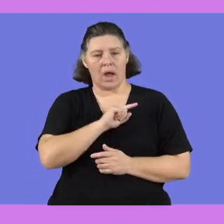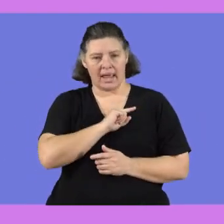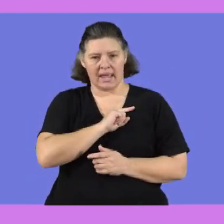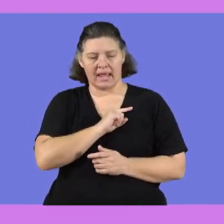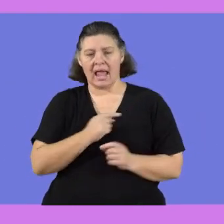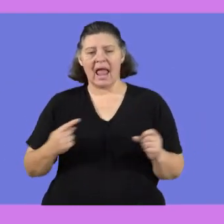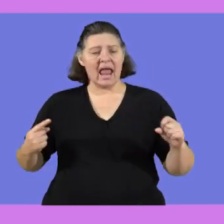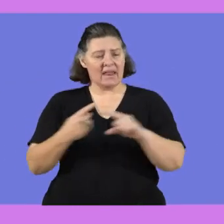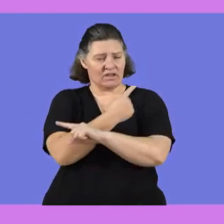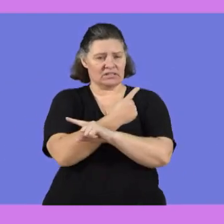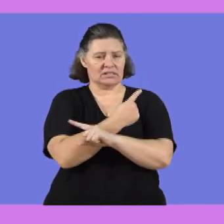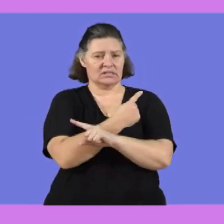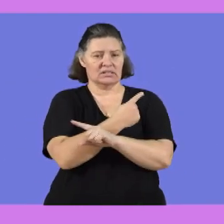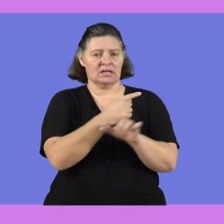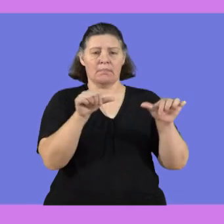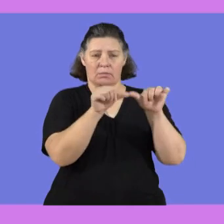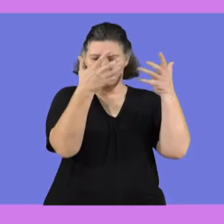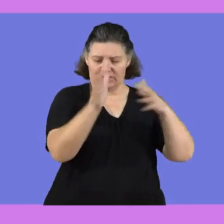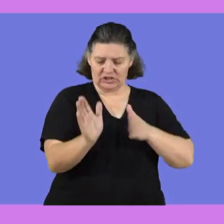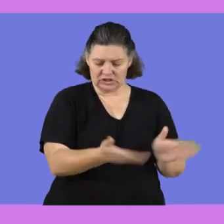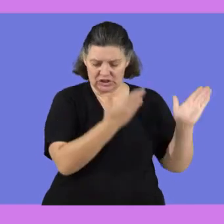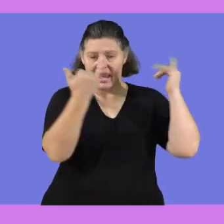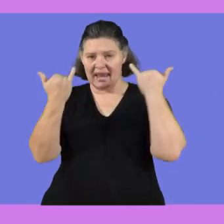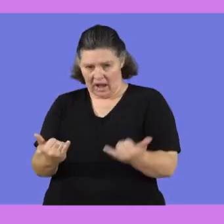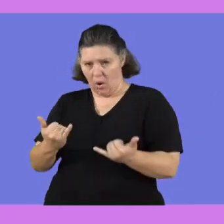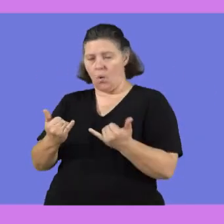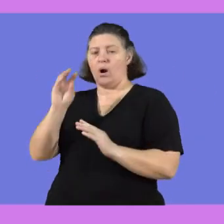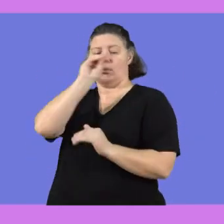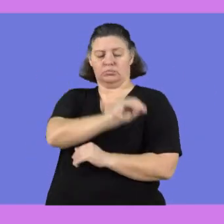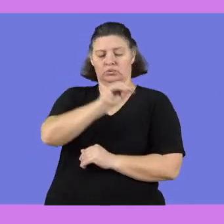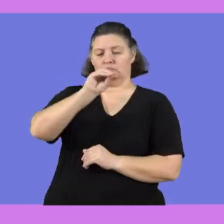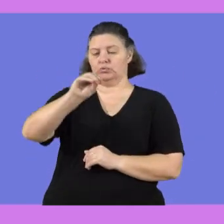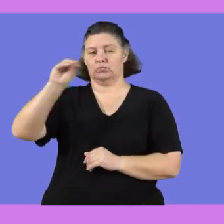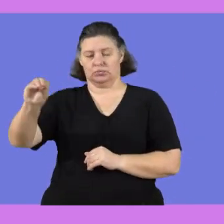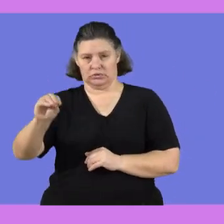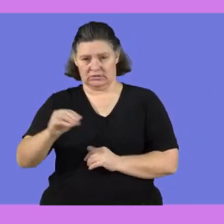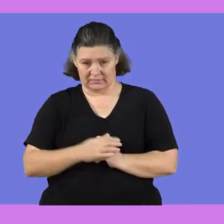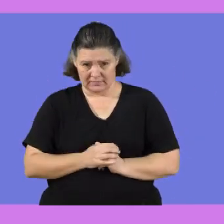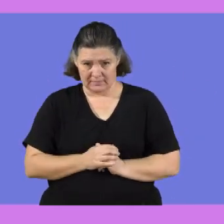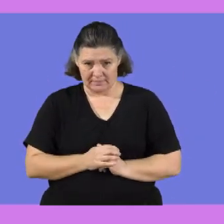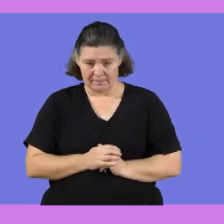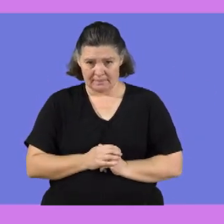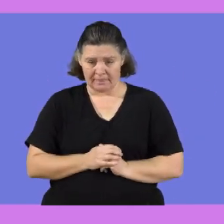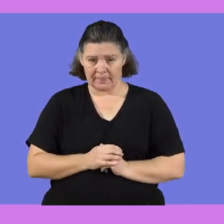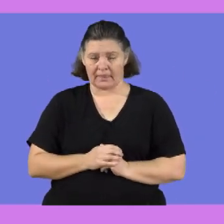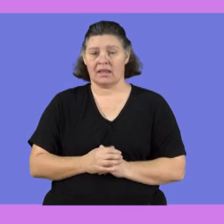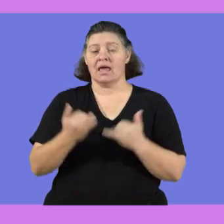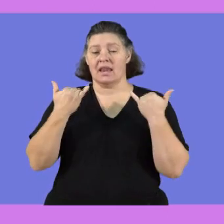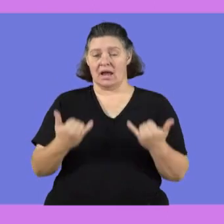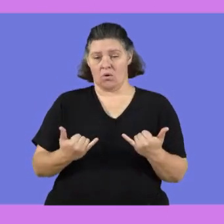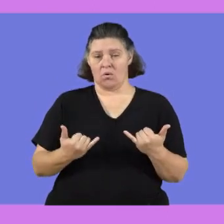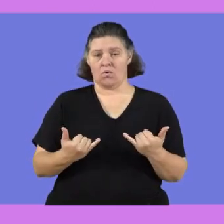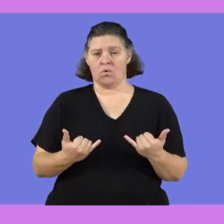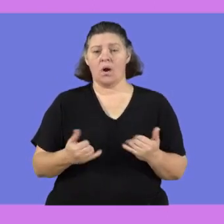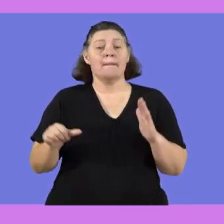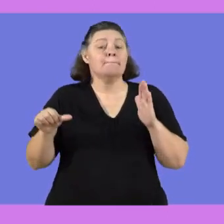we've already dealt with inverse proportion, now we are going to plot the graph. So we're